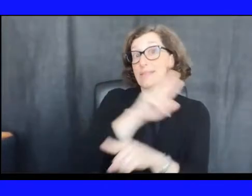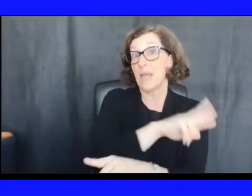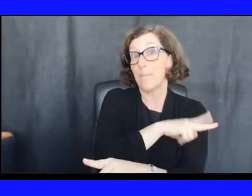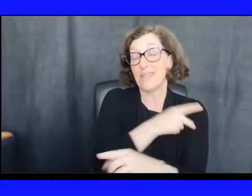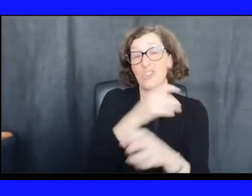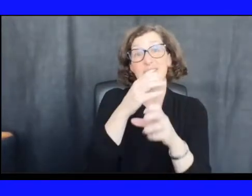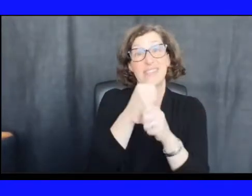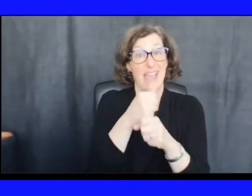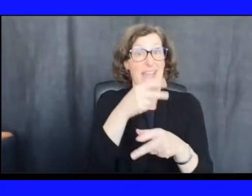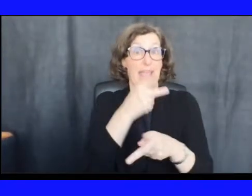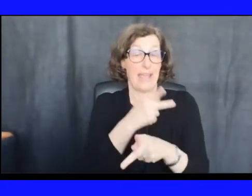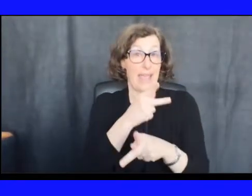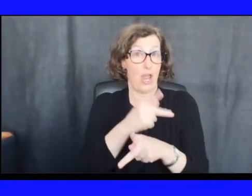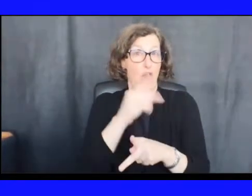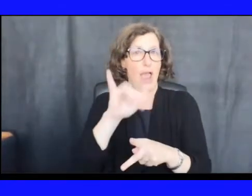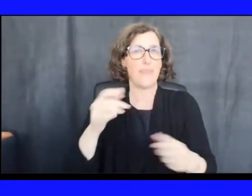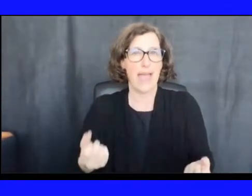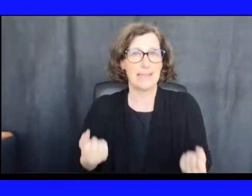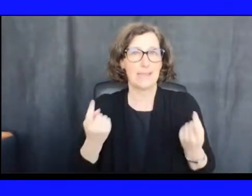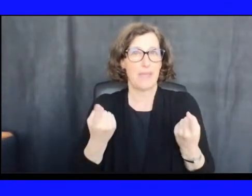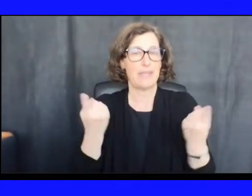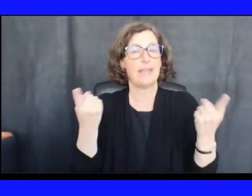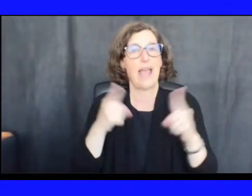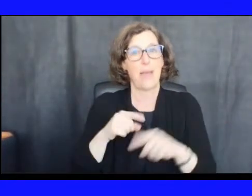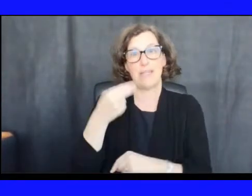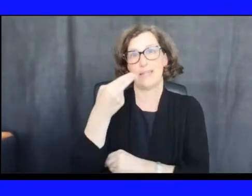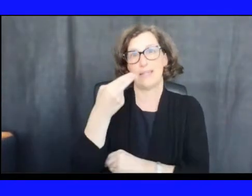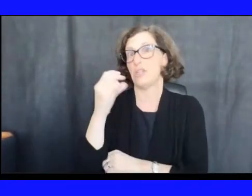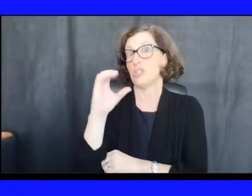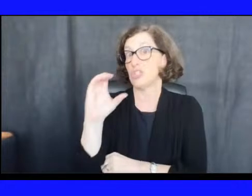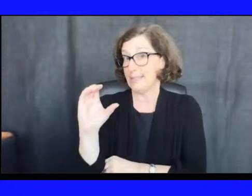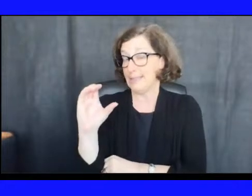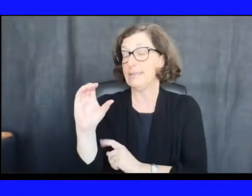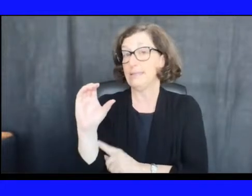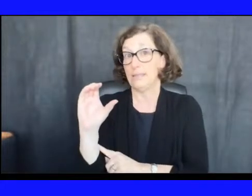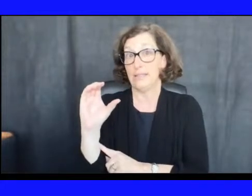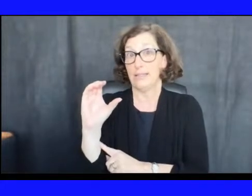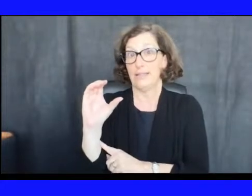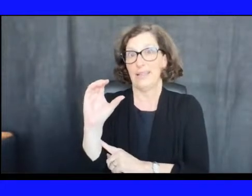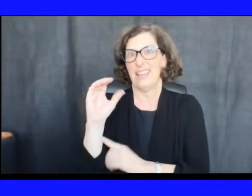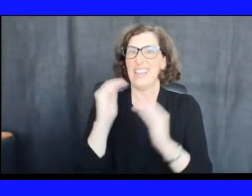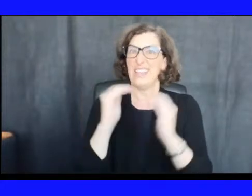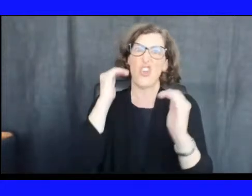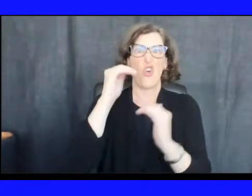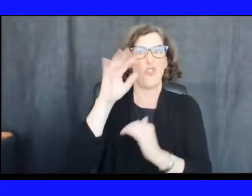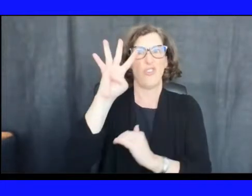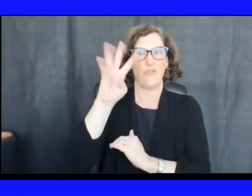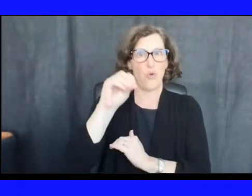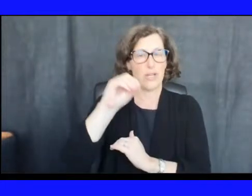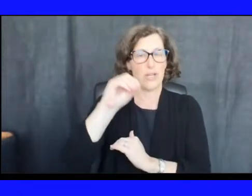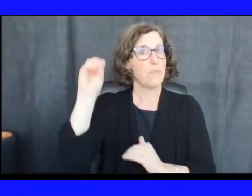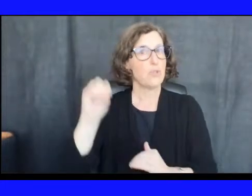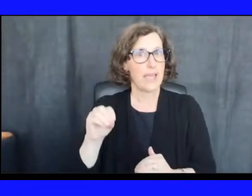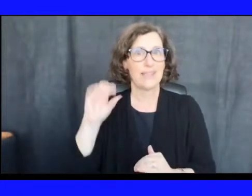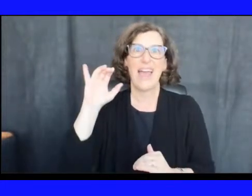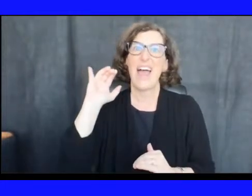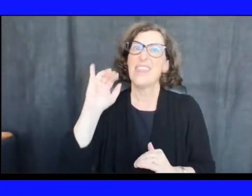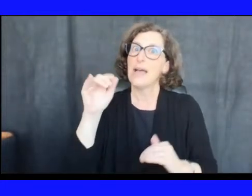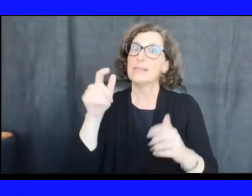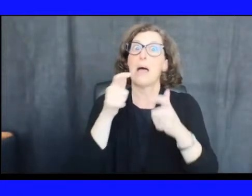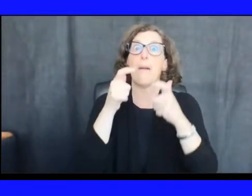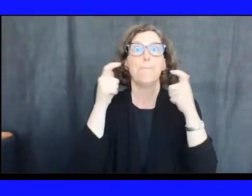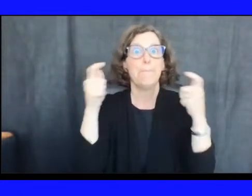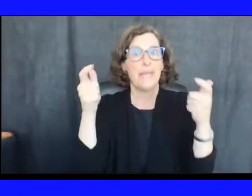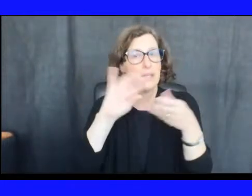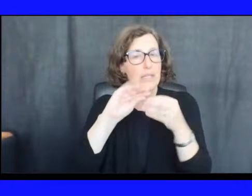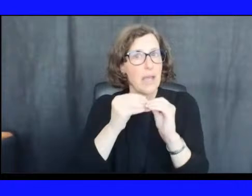Our accounts receivable days dipping back under 60 days, which is excellent, but still well above that target. So we'll keep pushing hard on